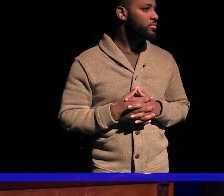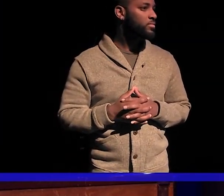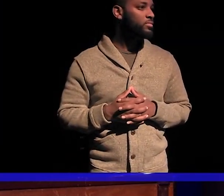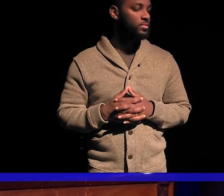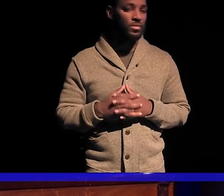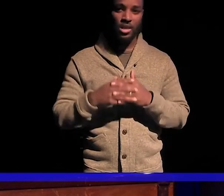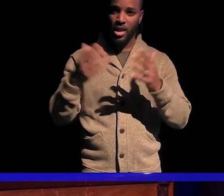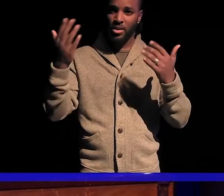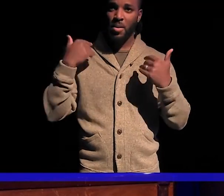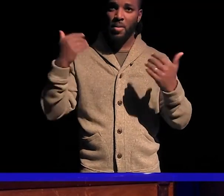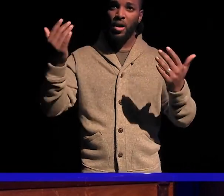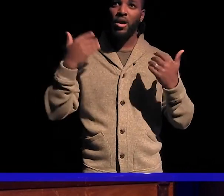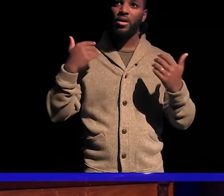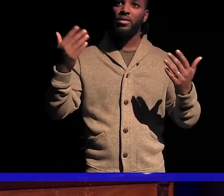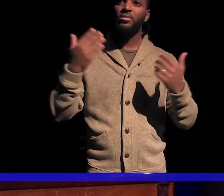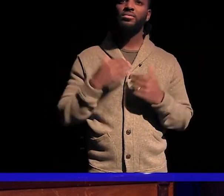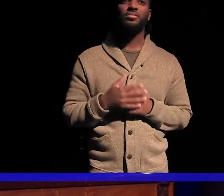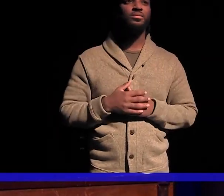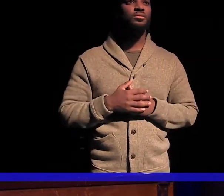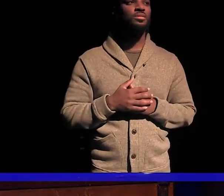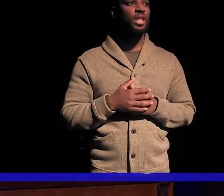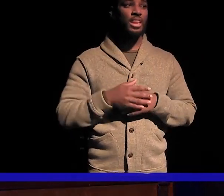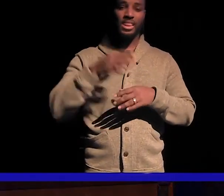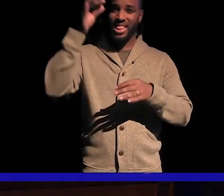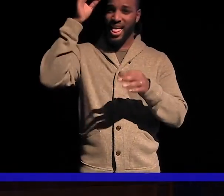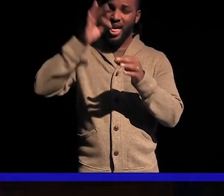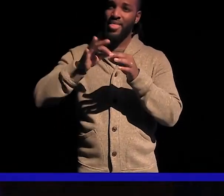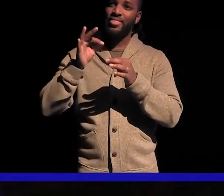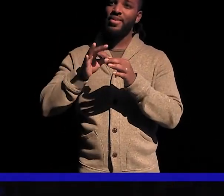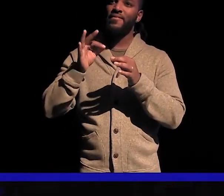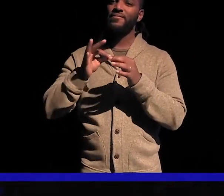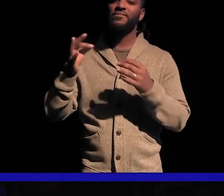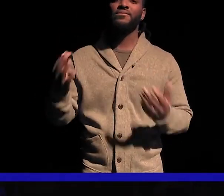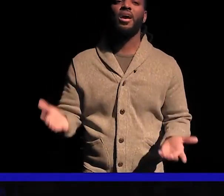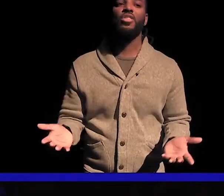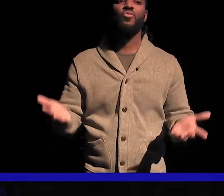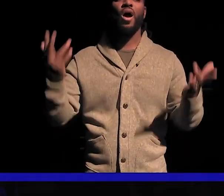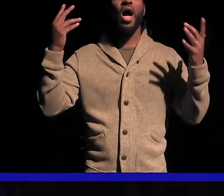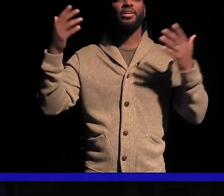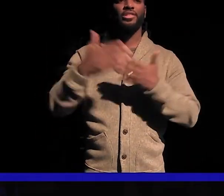Yeah, come on. Let the faith rise in the room today.